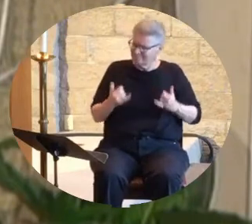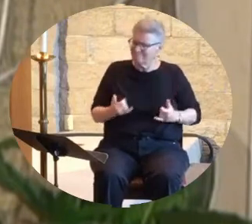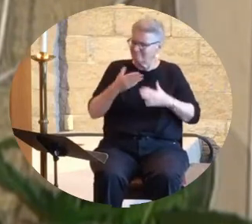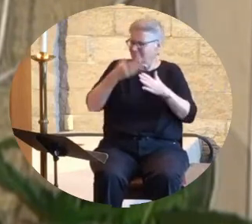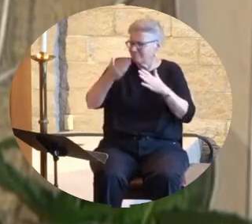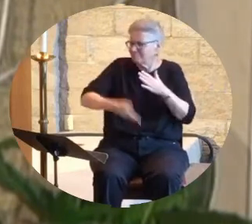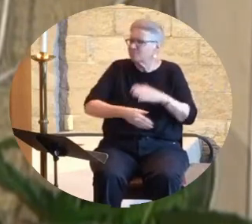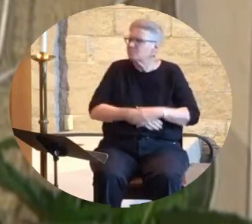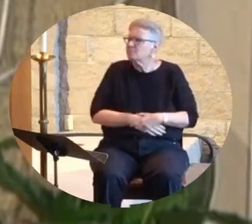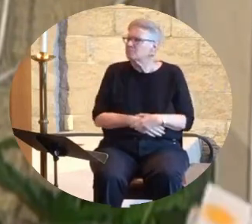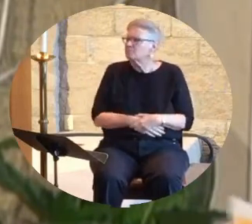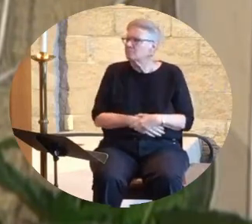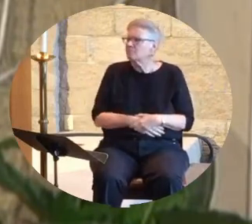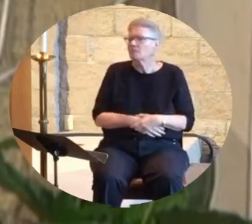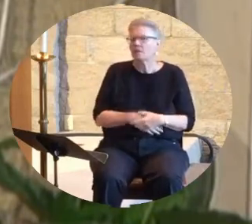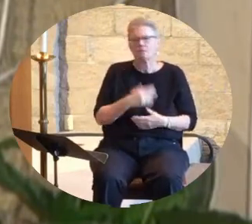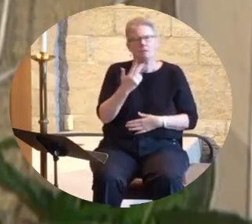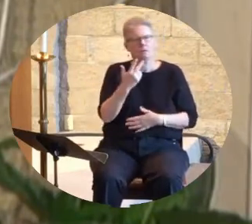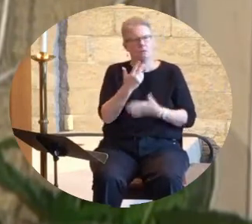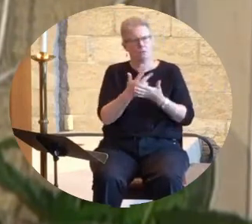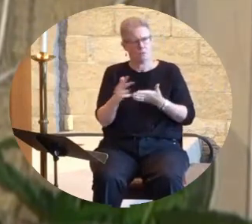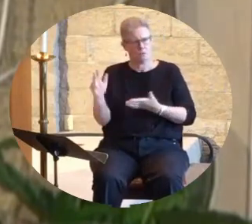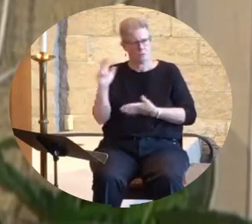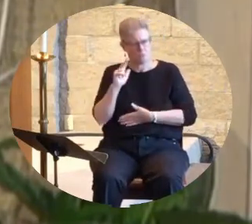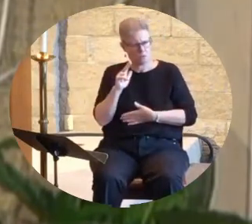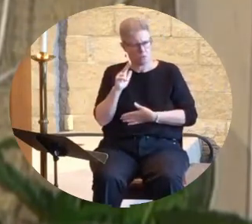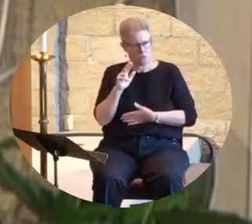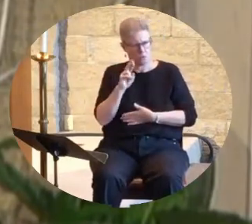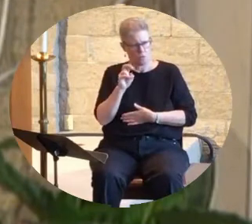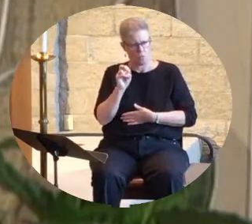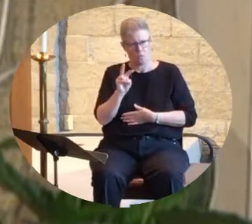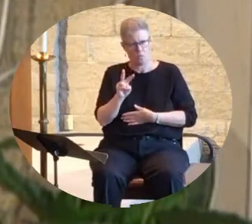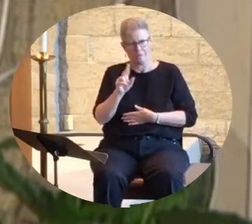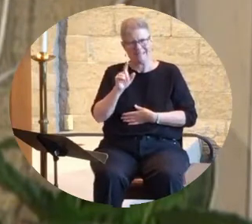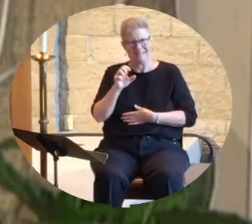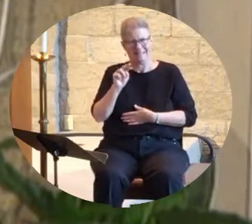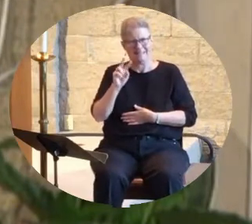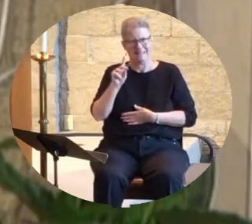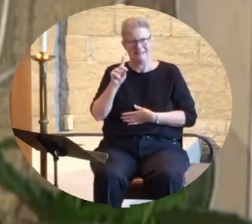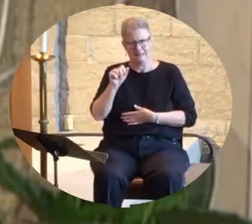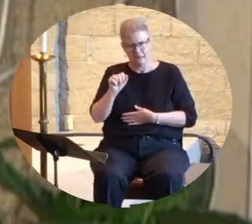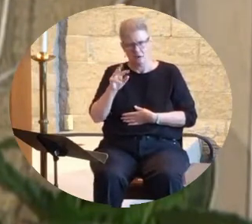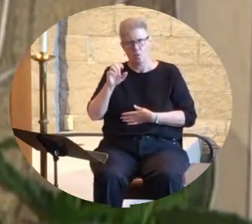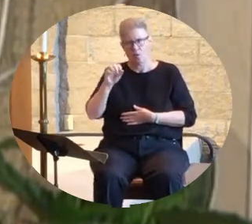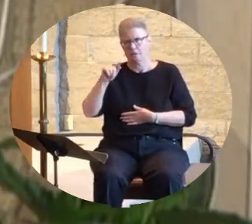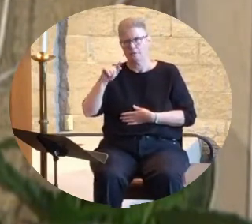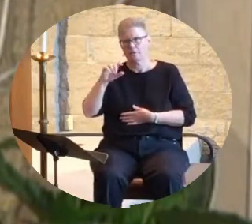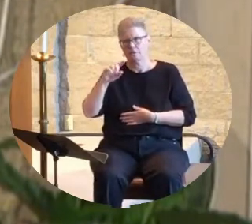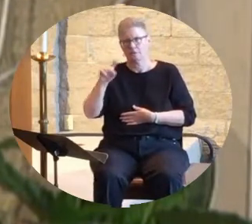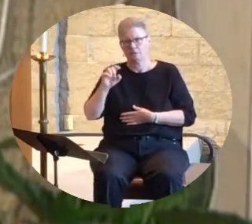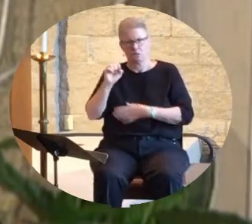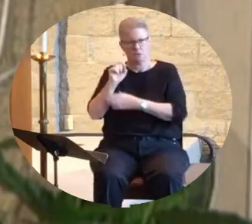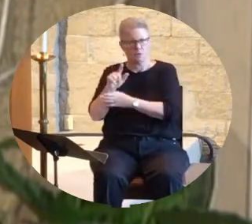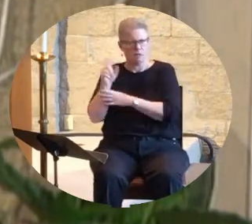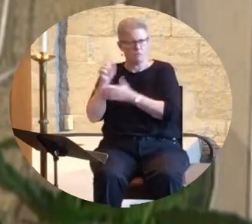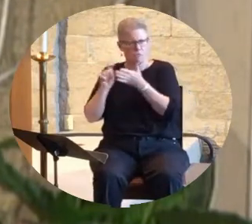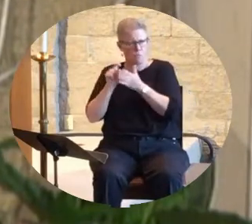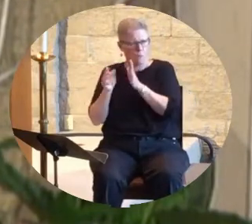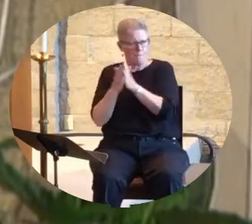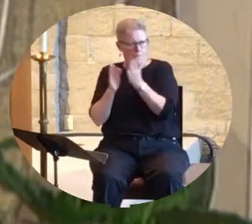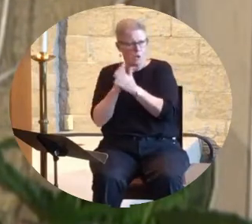Reverend Linda Martellus-Witzel, the author of Divine Audacity, and it's a really wonderful book. She's also the